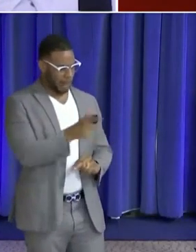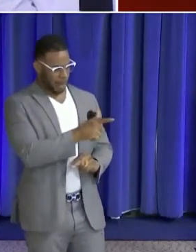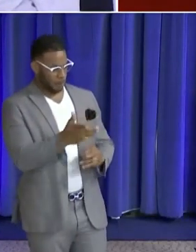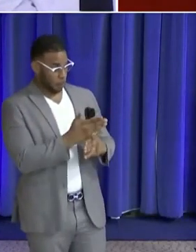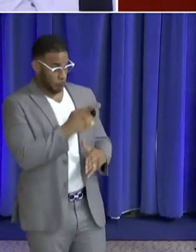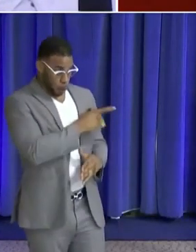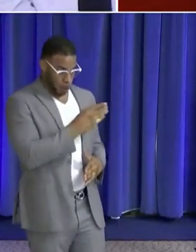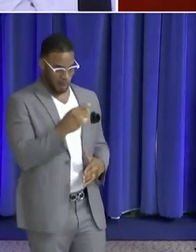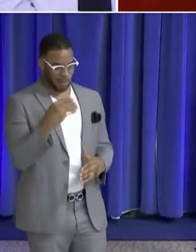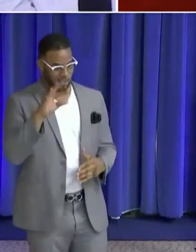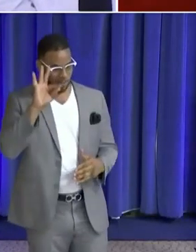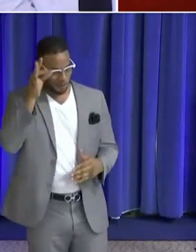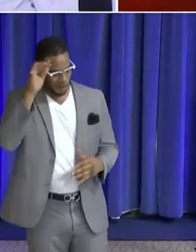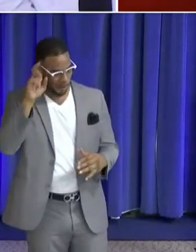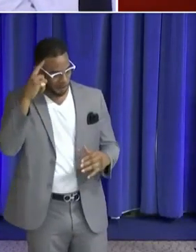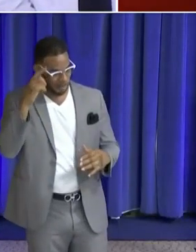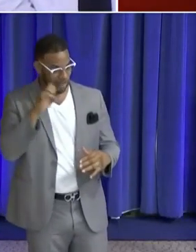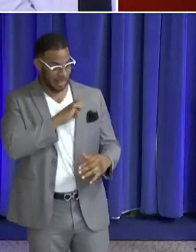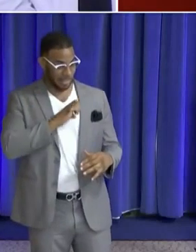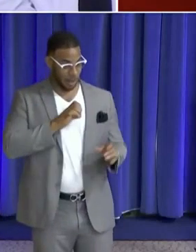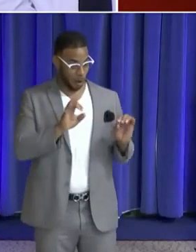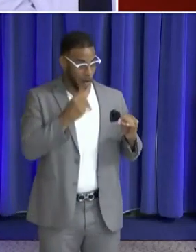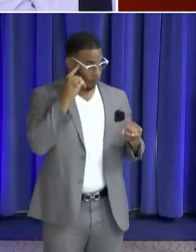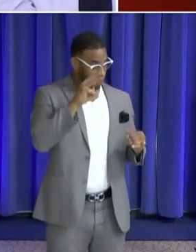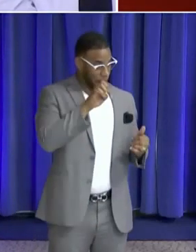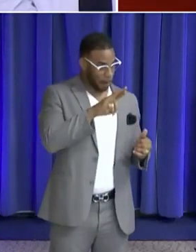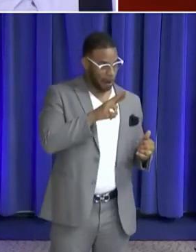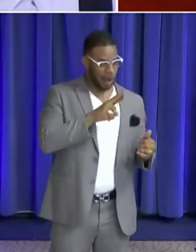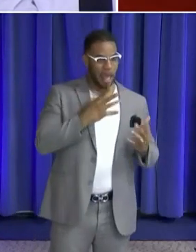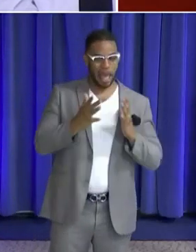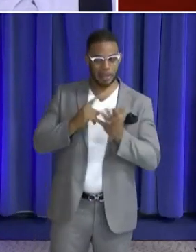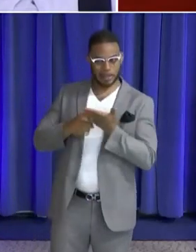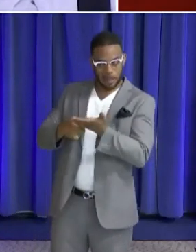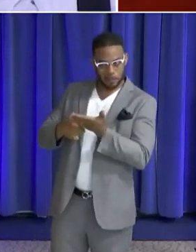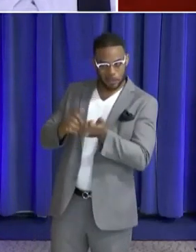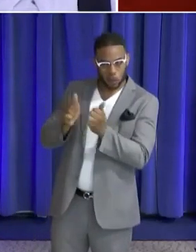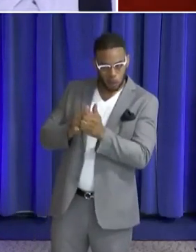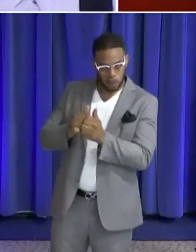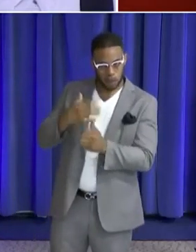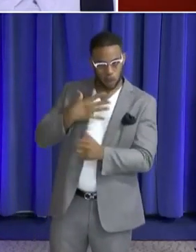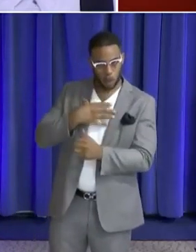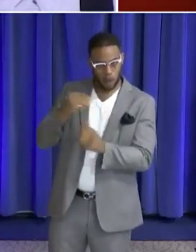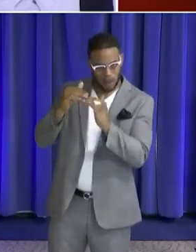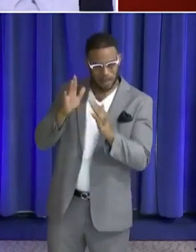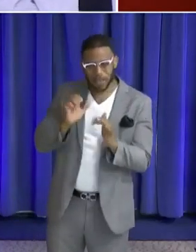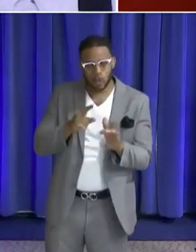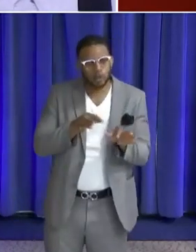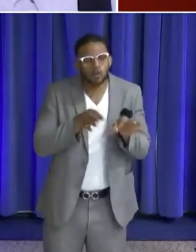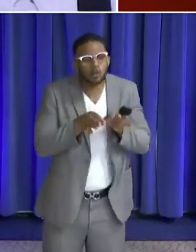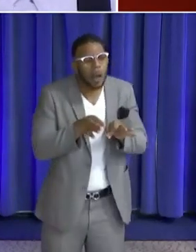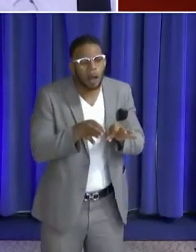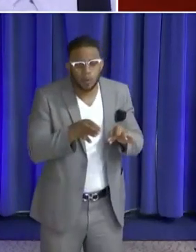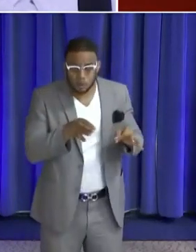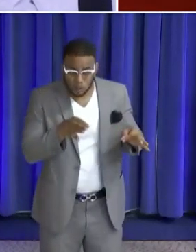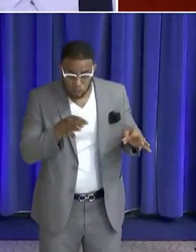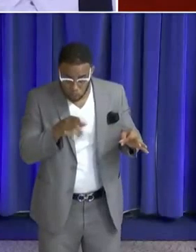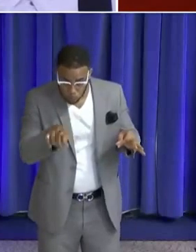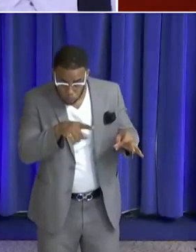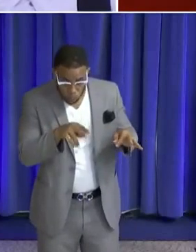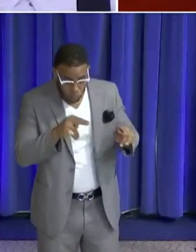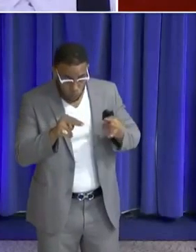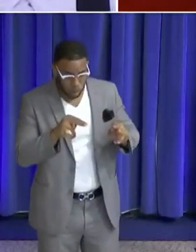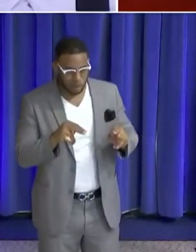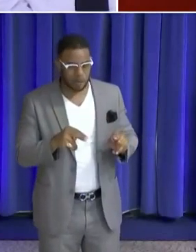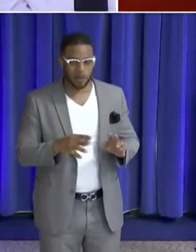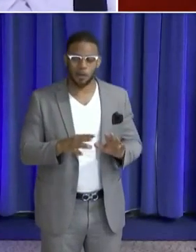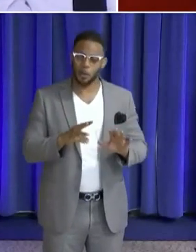that the executive office of the mayor actually had conversations with the White House. Can you describe what those negotiations